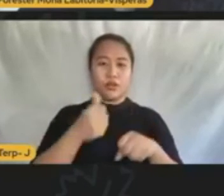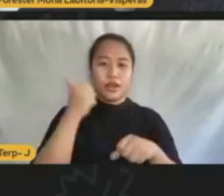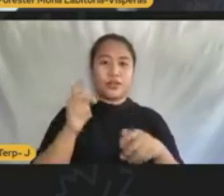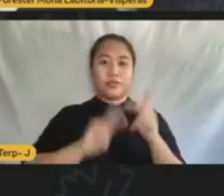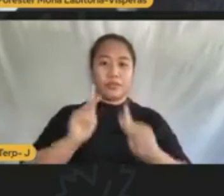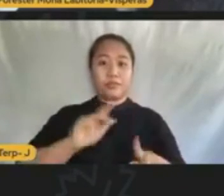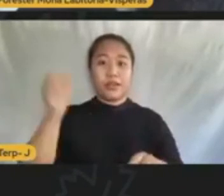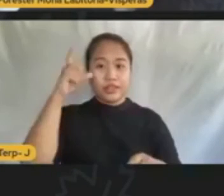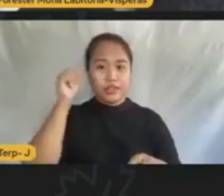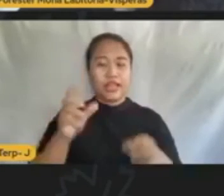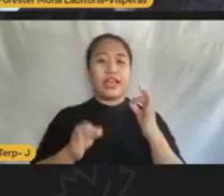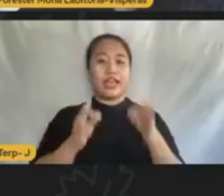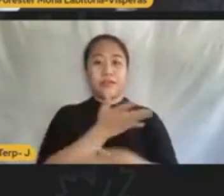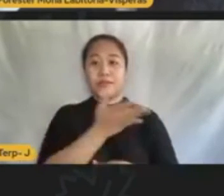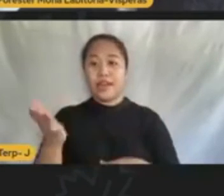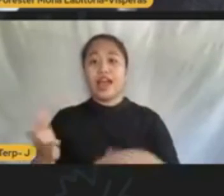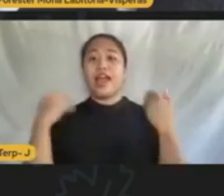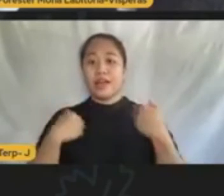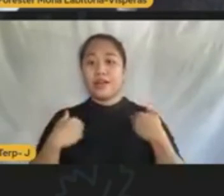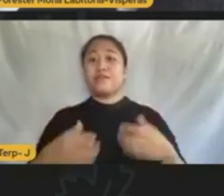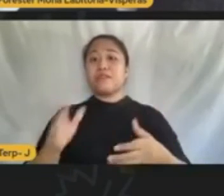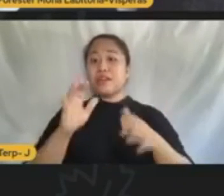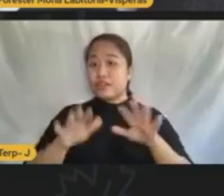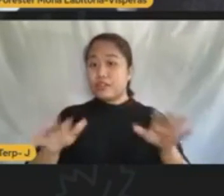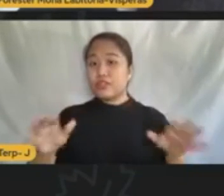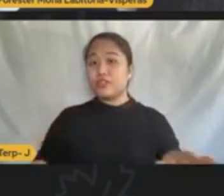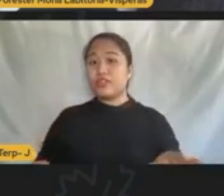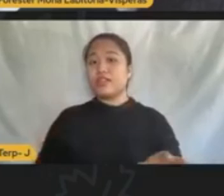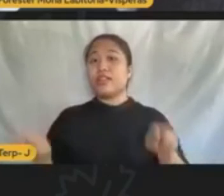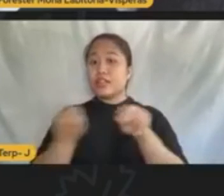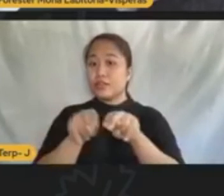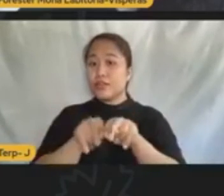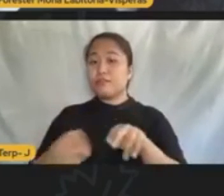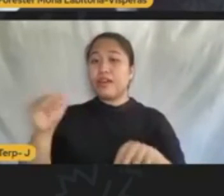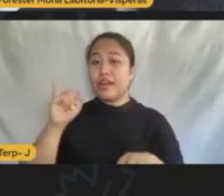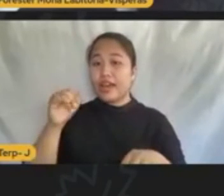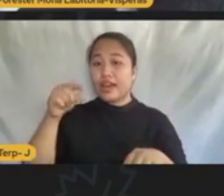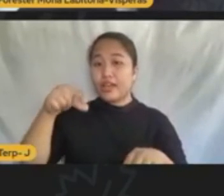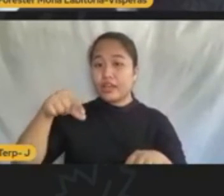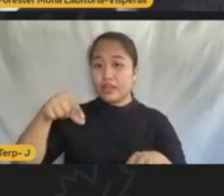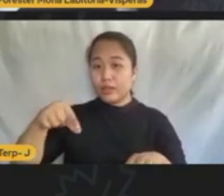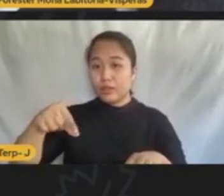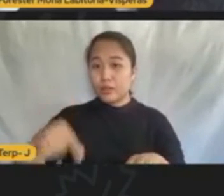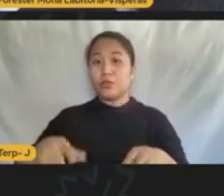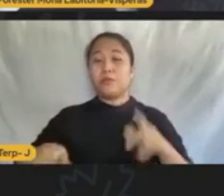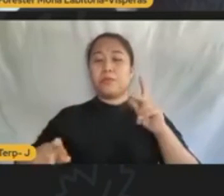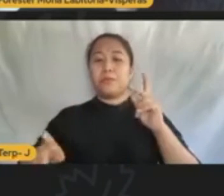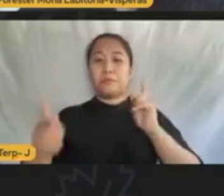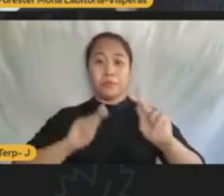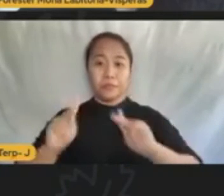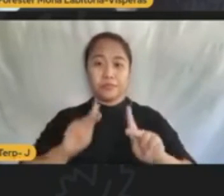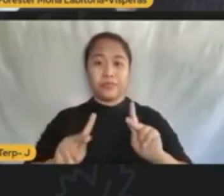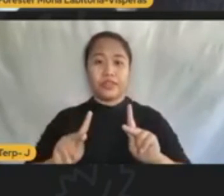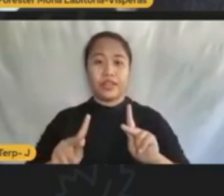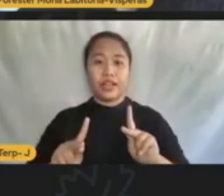who has a normal IQ but poor school performance, that's a learning disability. One who